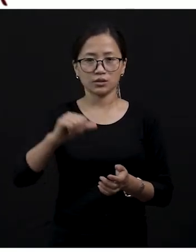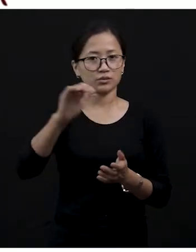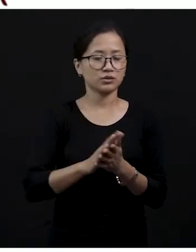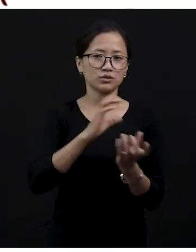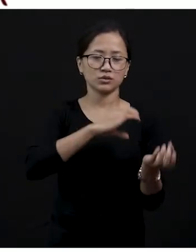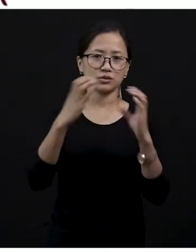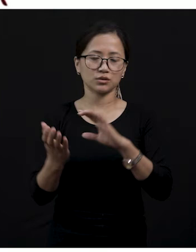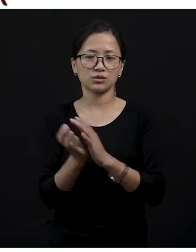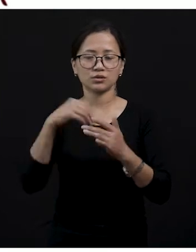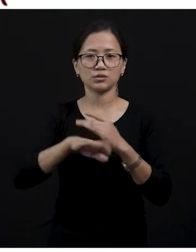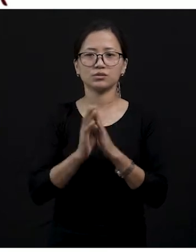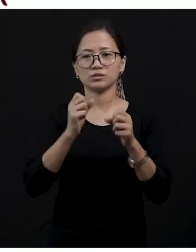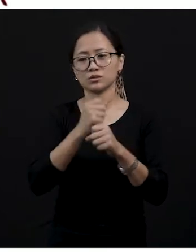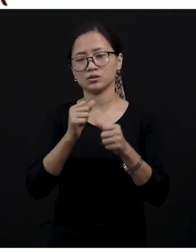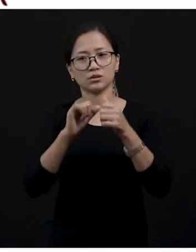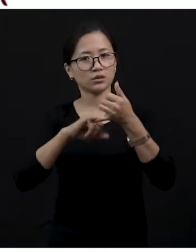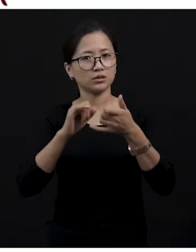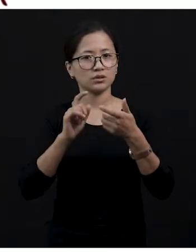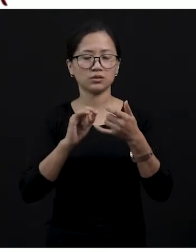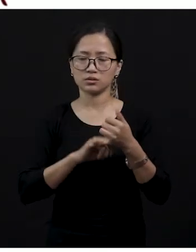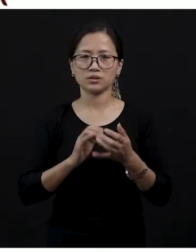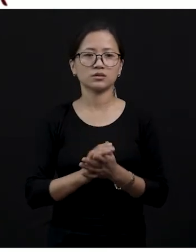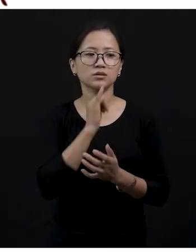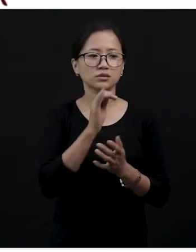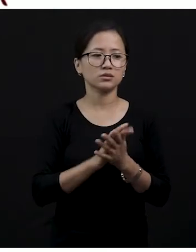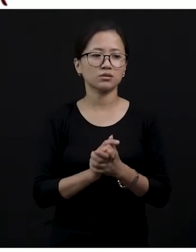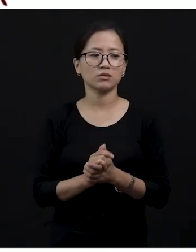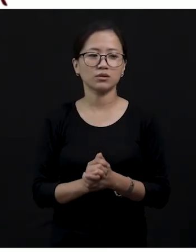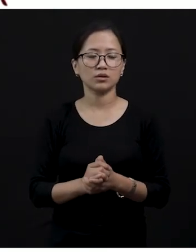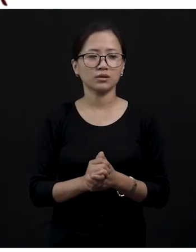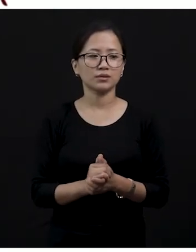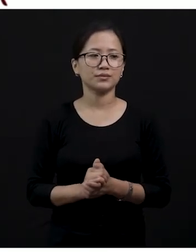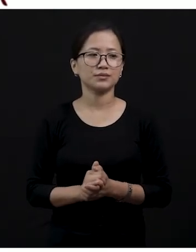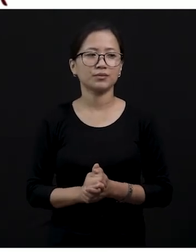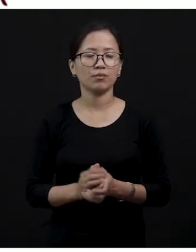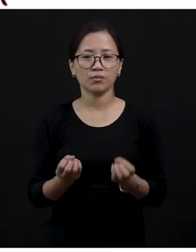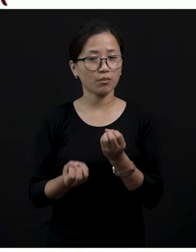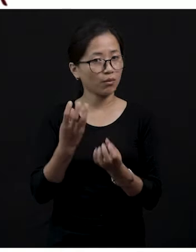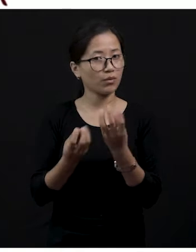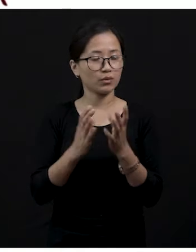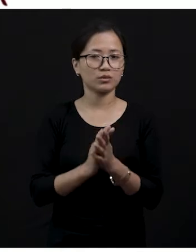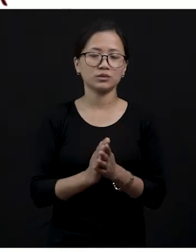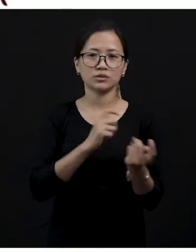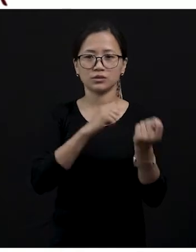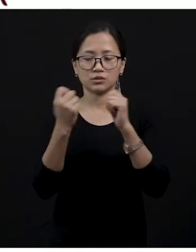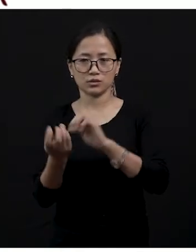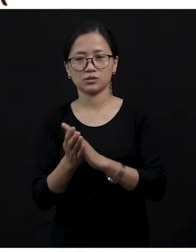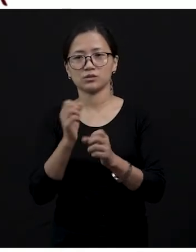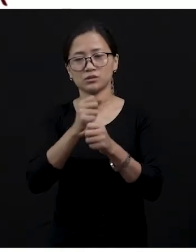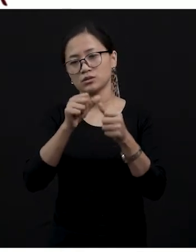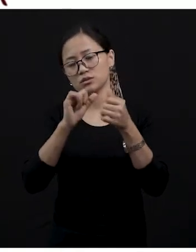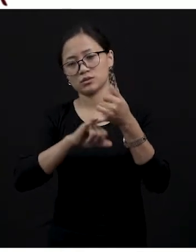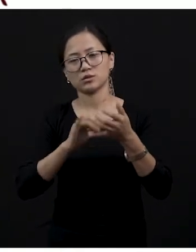into gas is called evaporation. The water is boiling and all turning into gas and